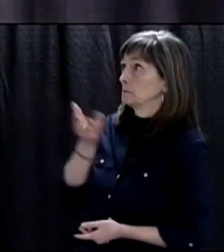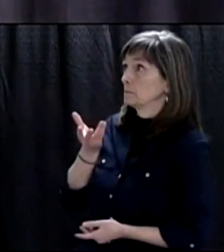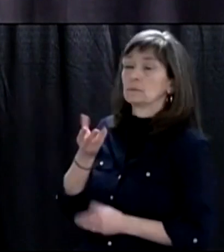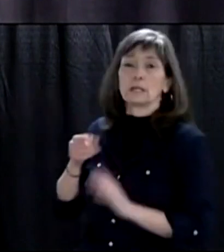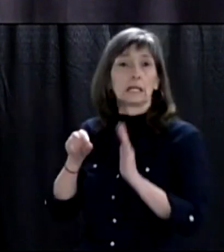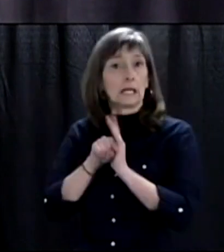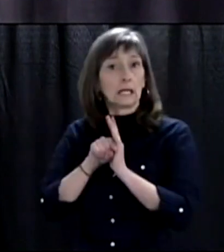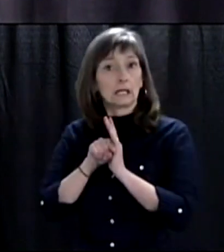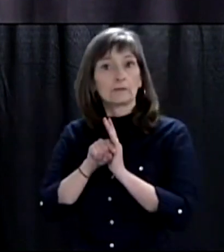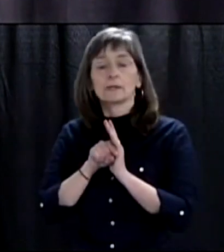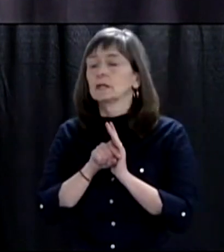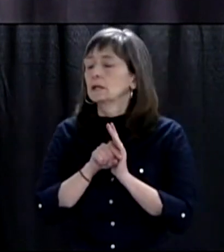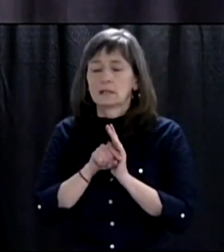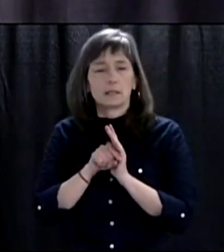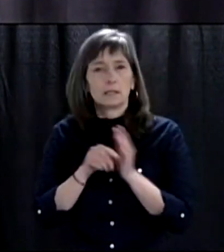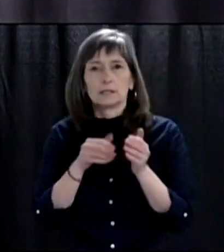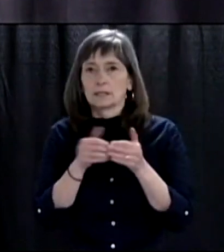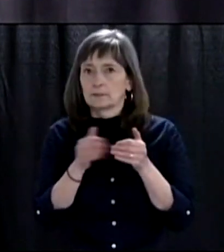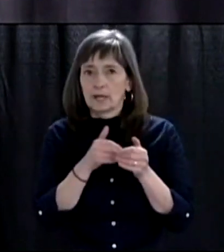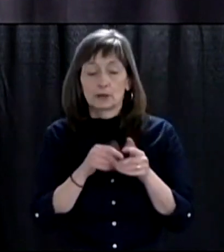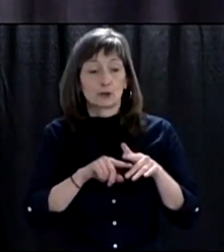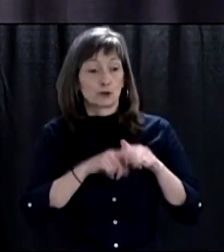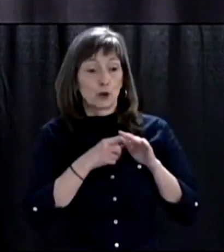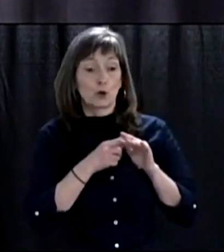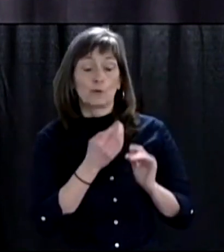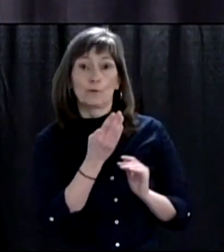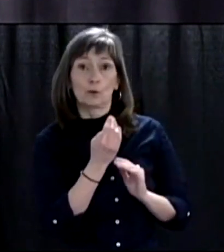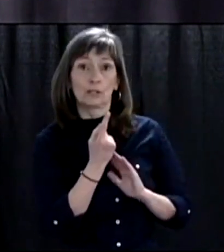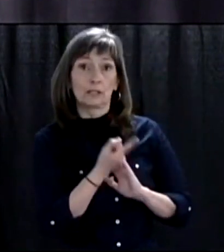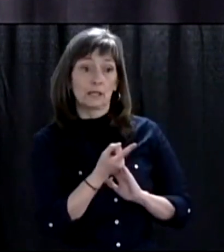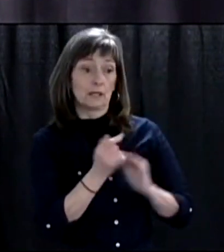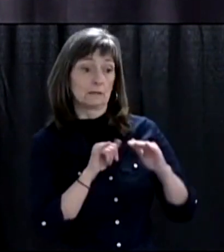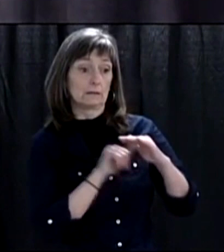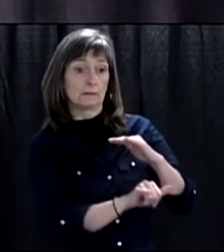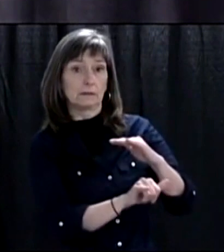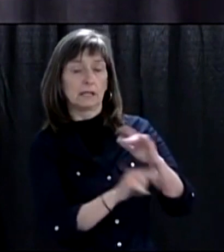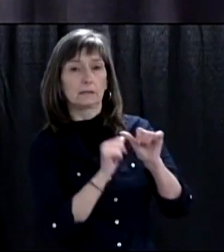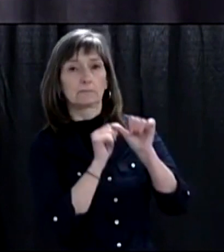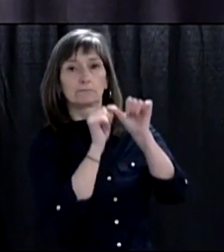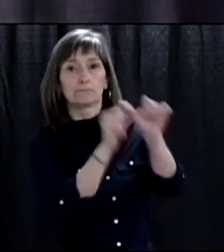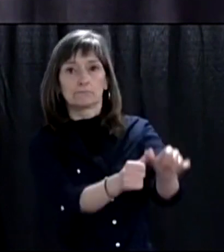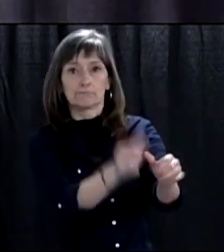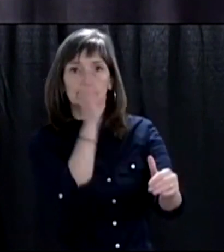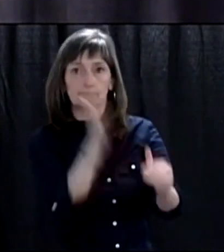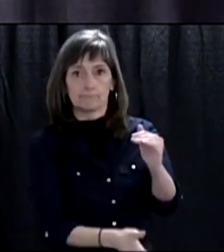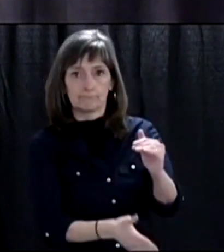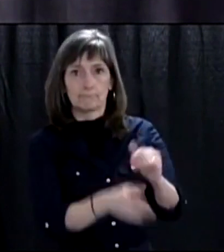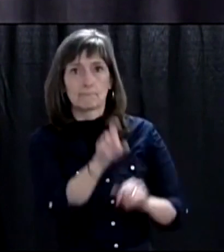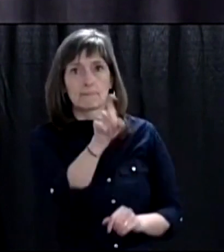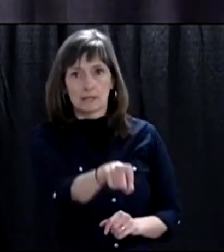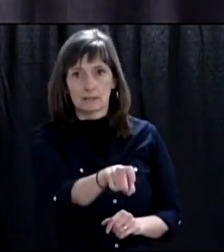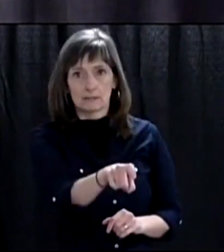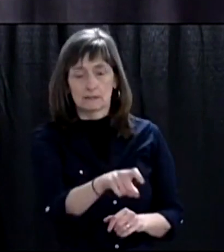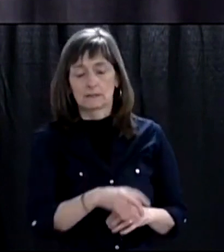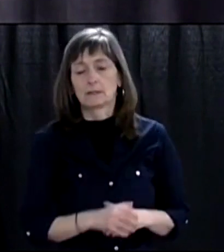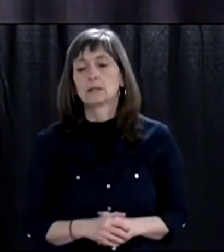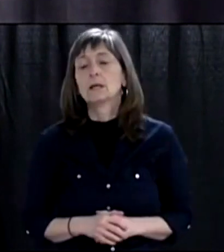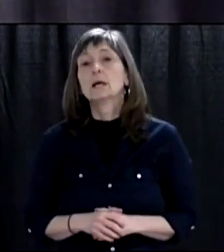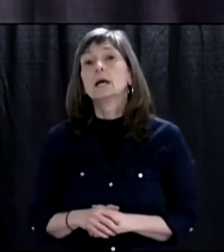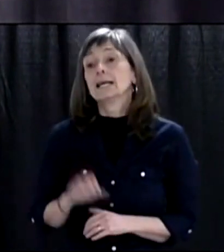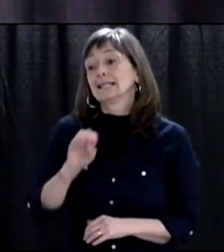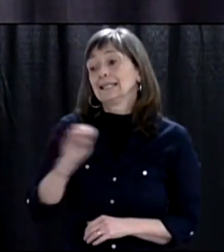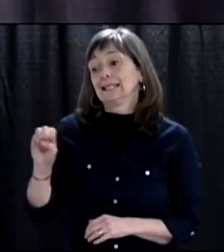finish out the remainder of your 14-day quarantine. Of the 61 cases in Eastern Health